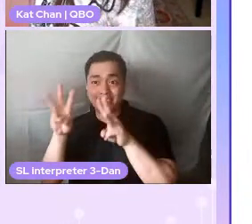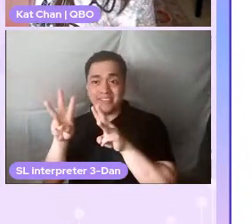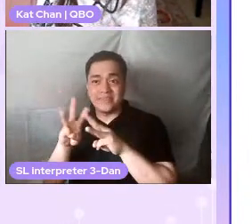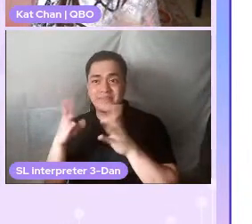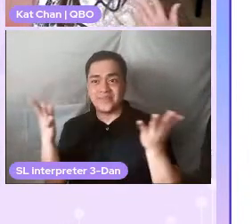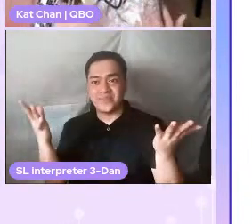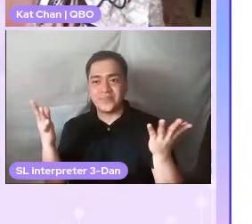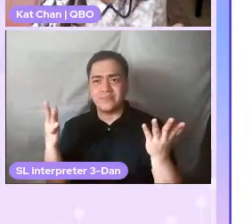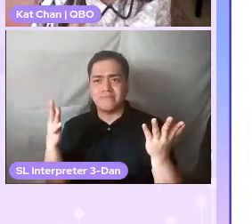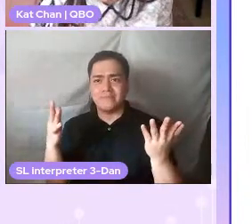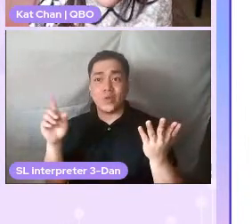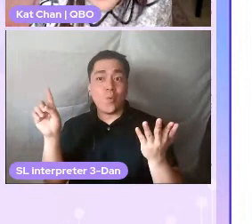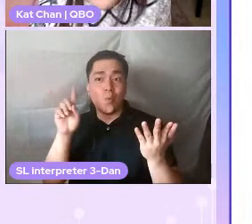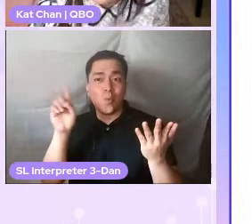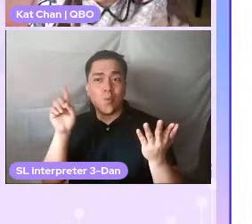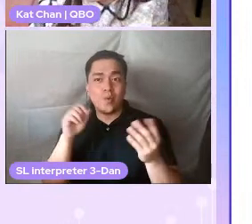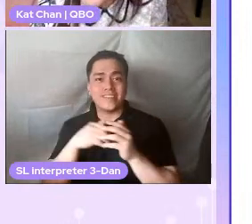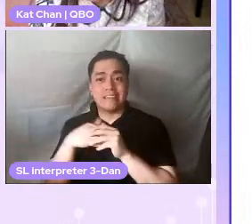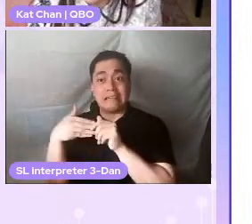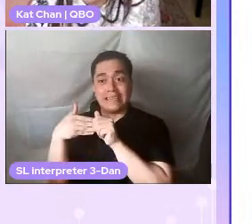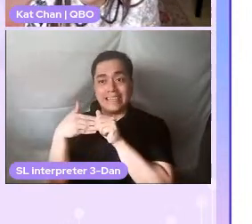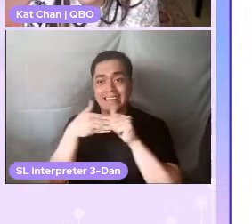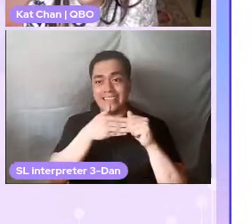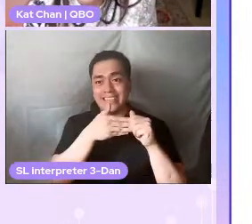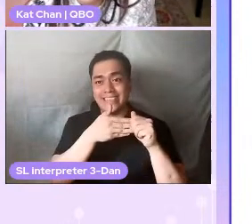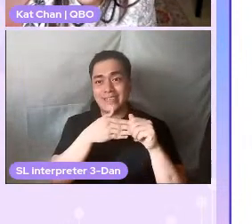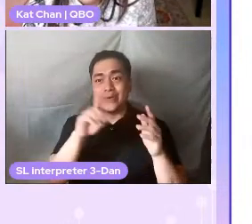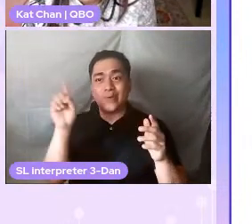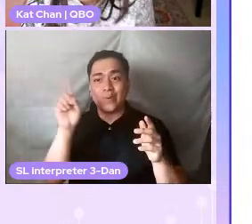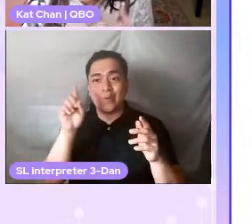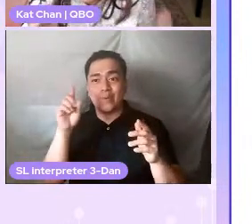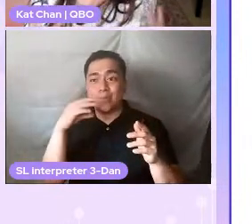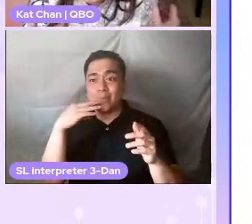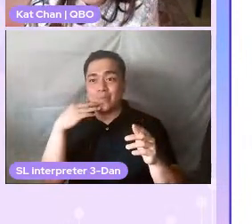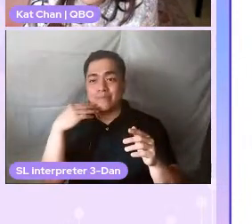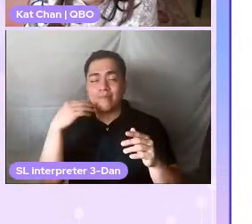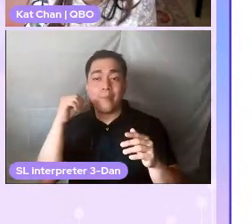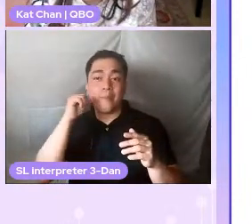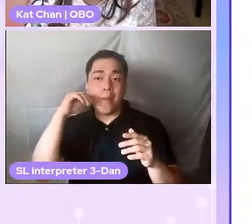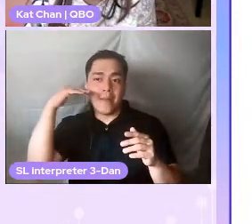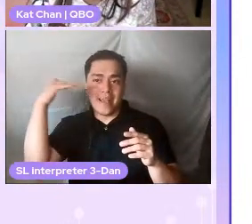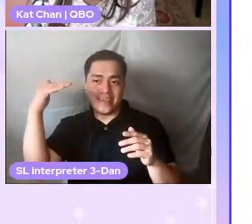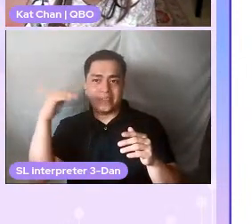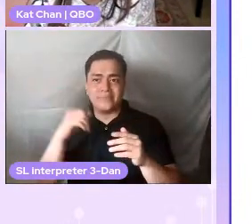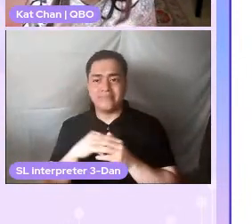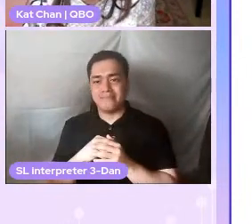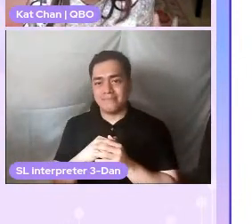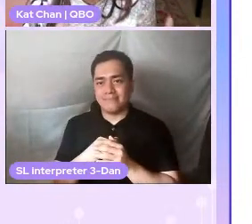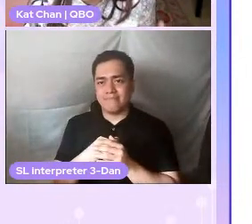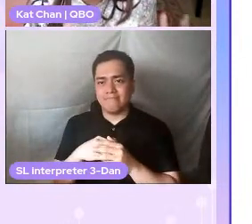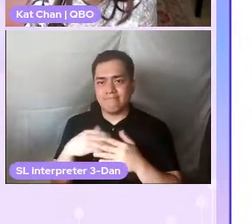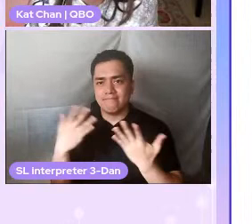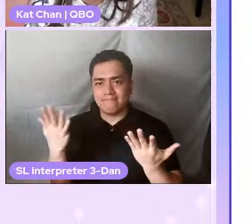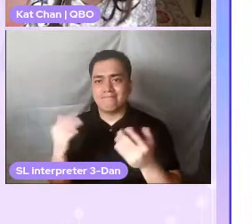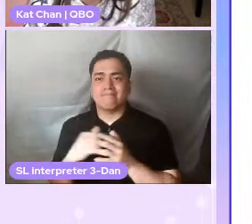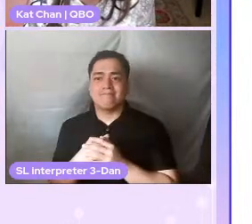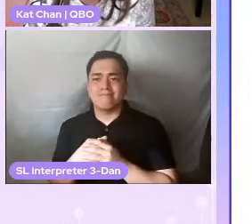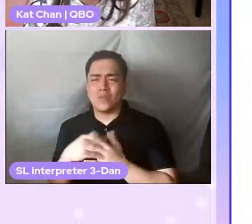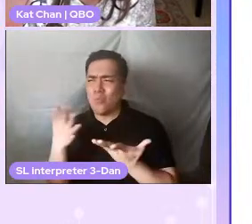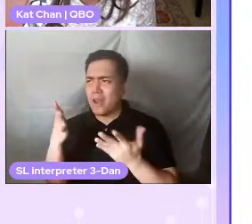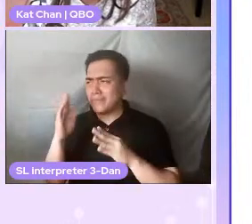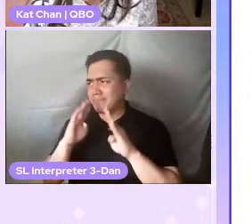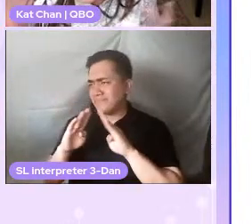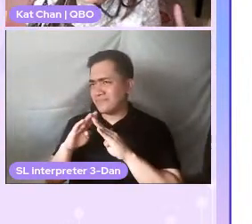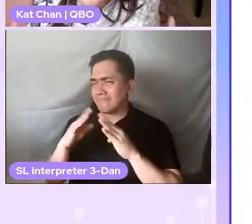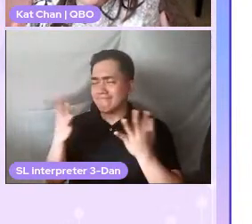is also a female CEO, female boss, right? So, may problema pa ba? I think that was, you know, one thing that I get asked often